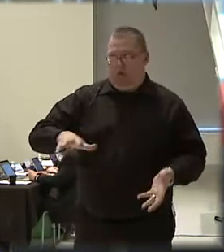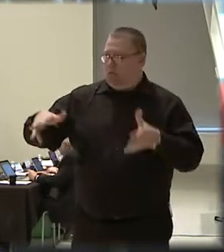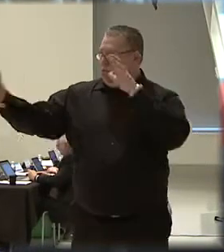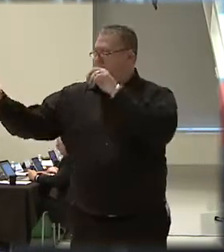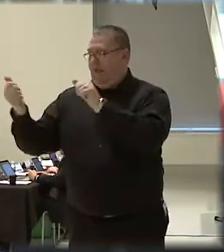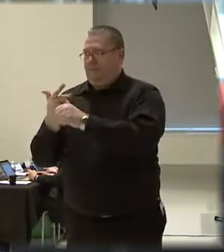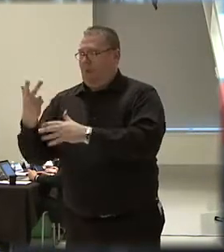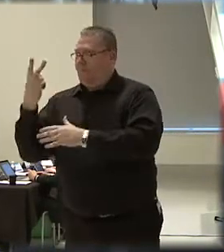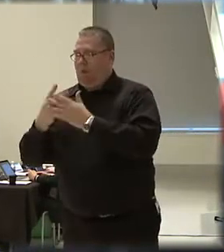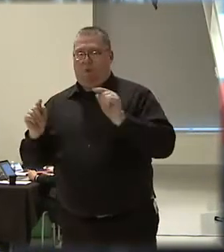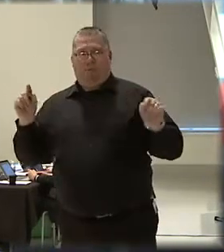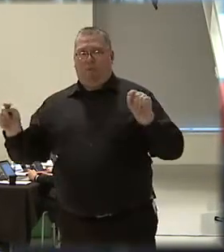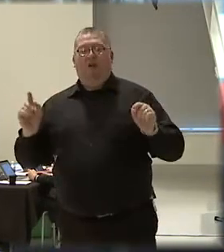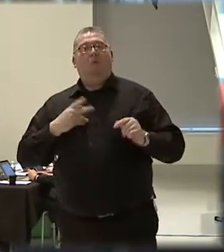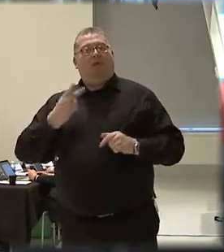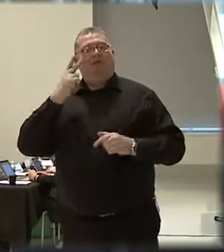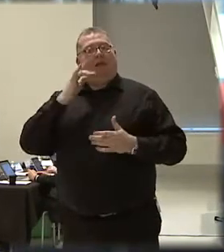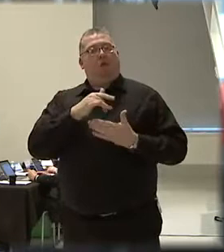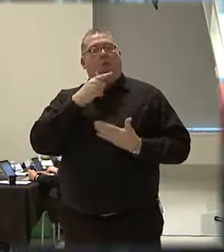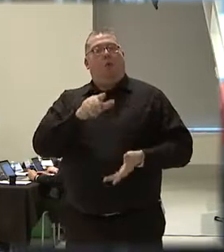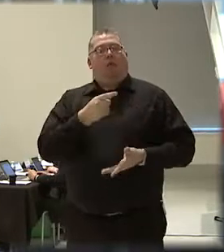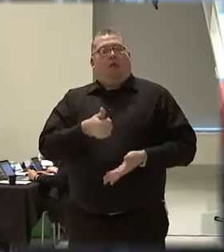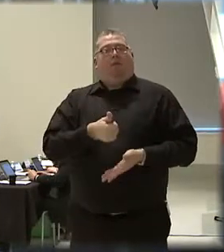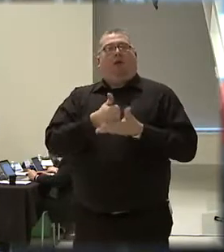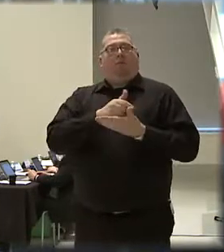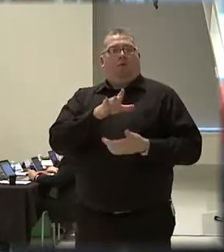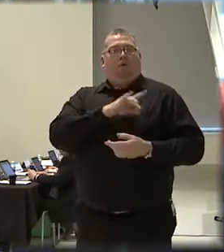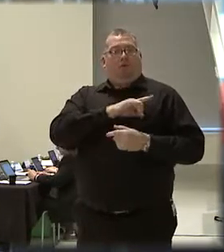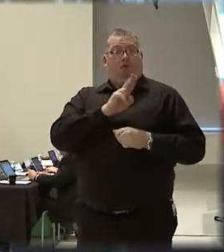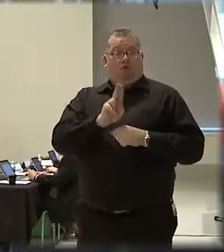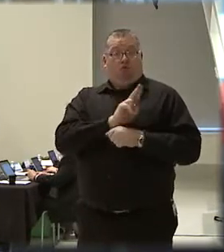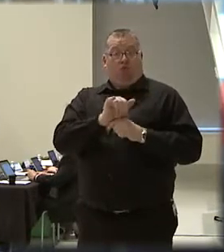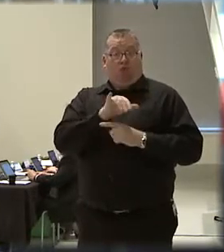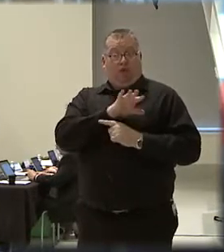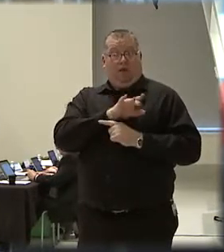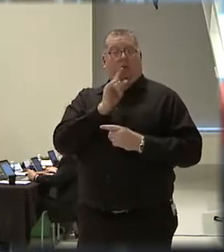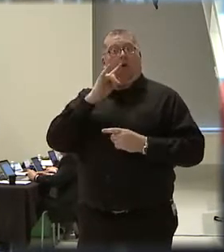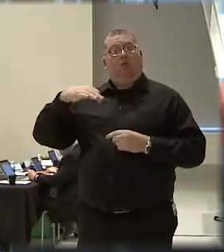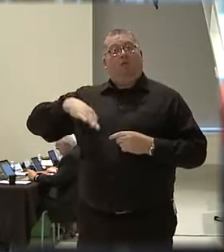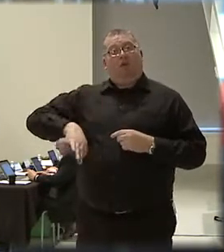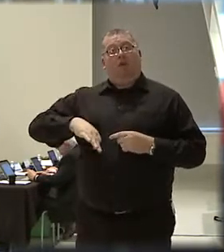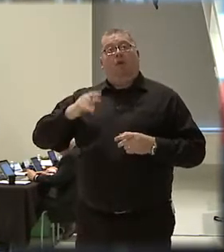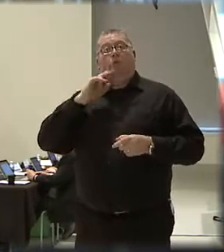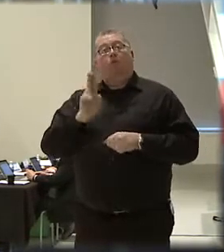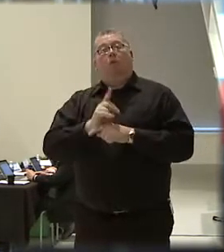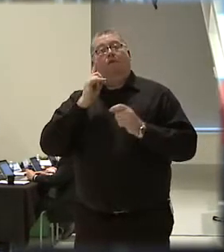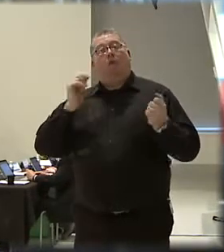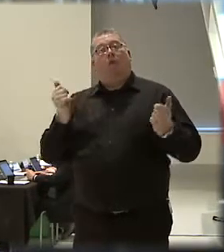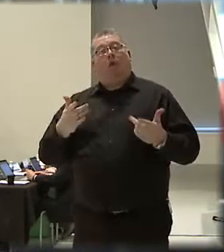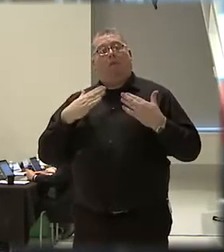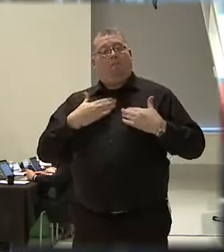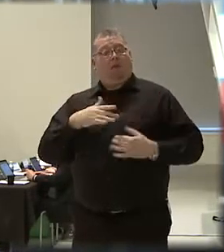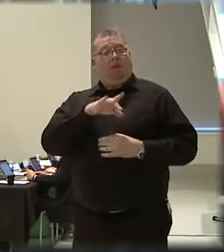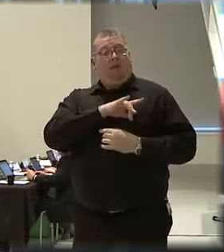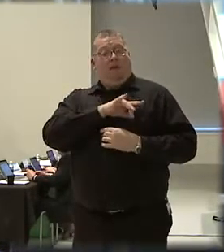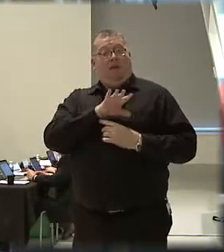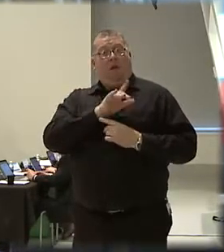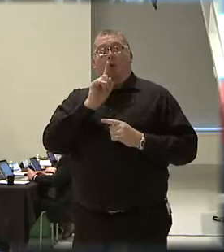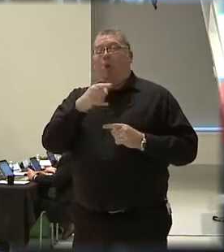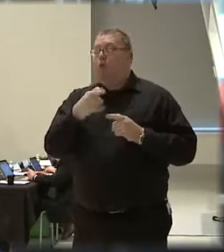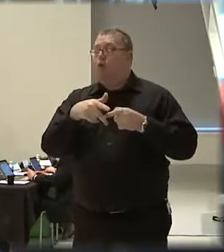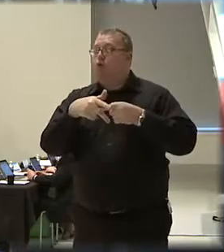order for successful implementation of body cameras, an understanding must be gained by all that a body camera is merely a tool with a